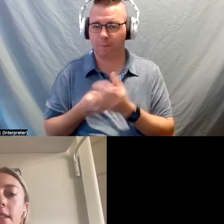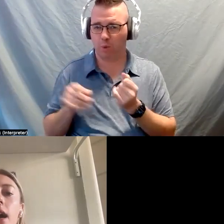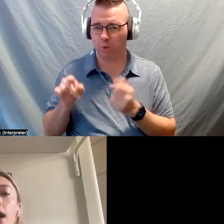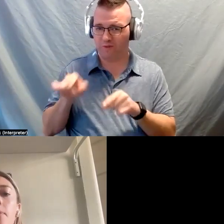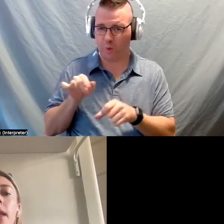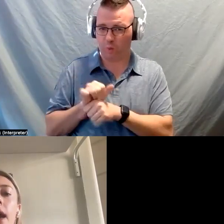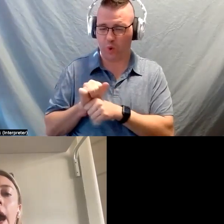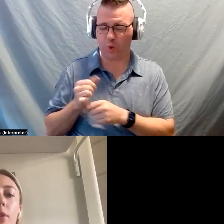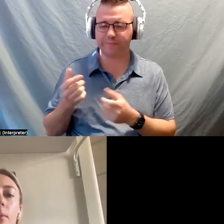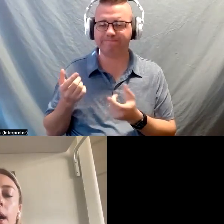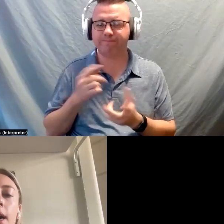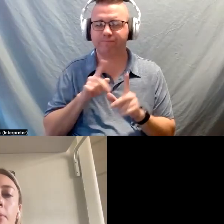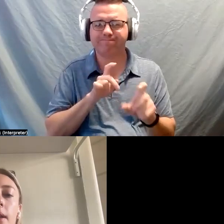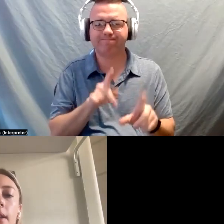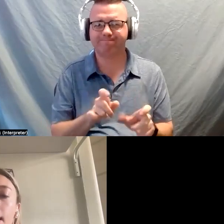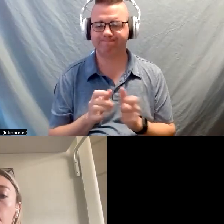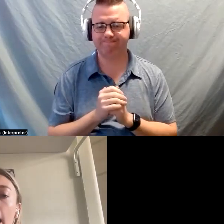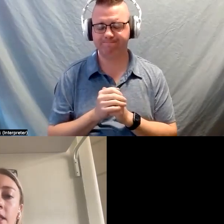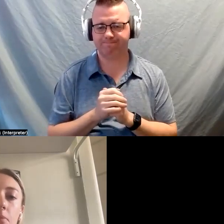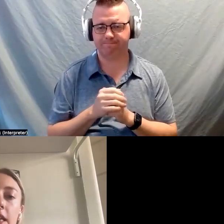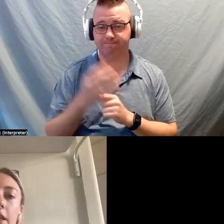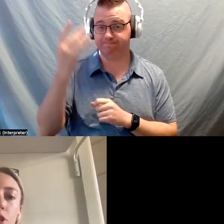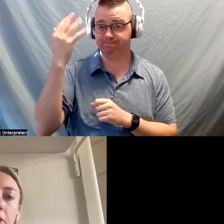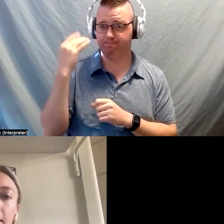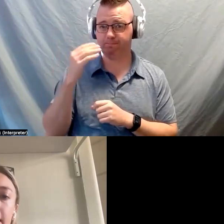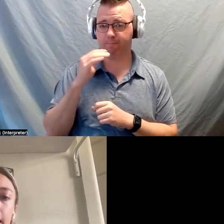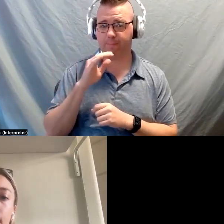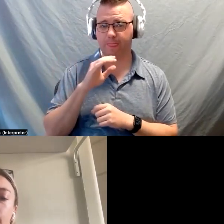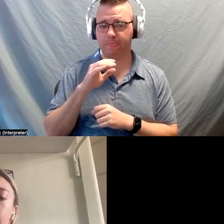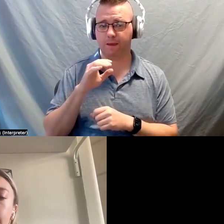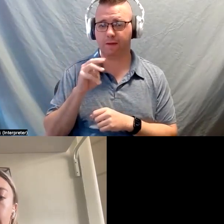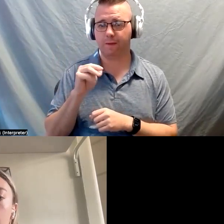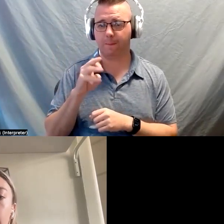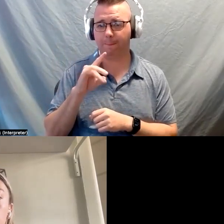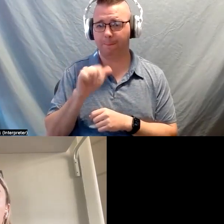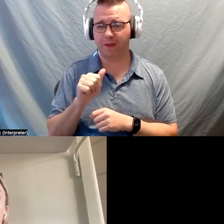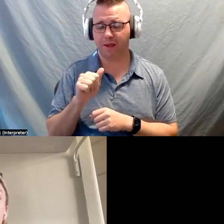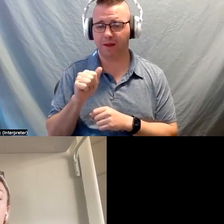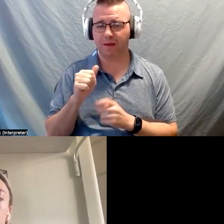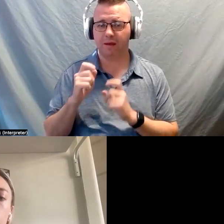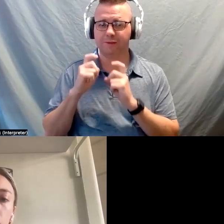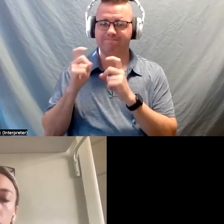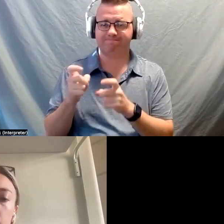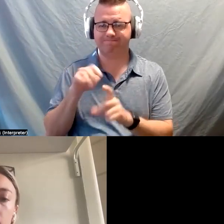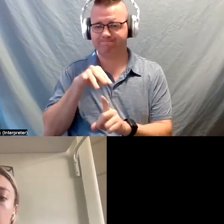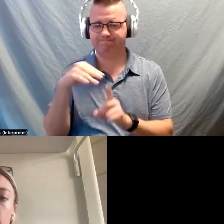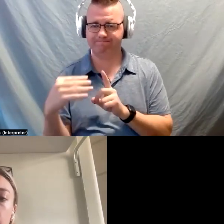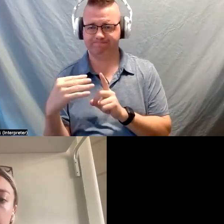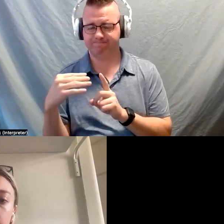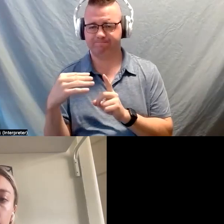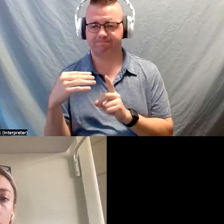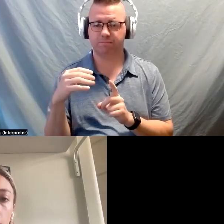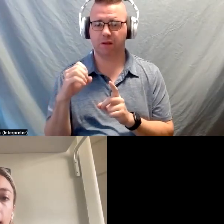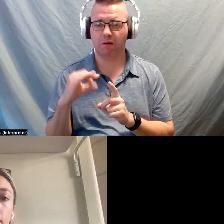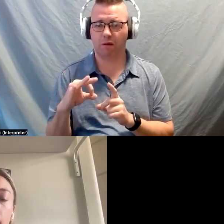to ask how in the past, the media contributed significantly to society's perception of individuals with HIV